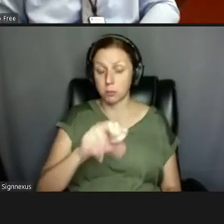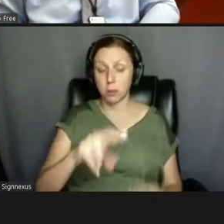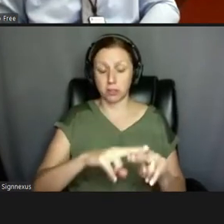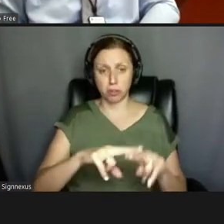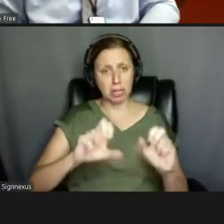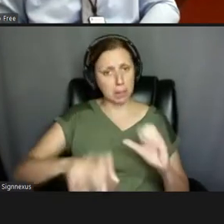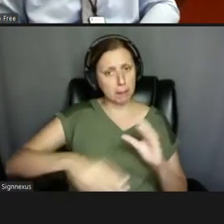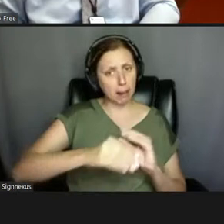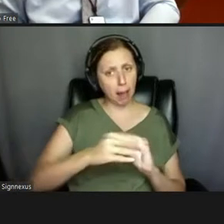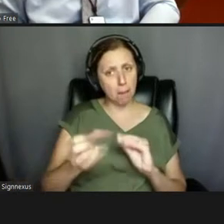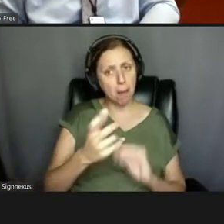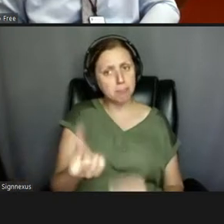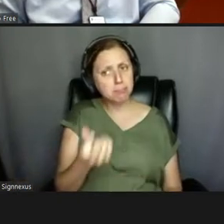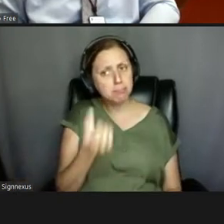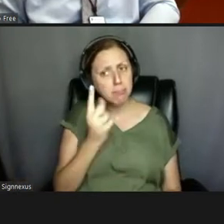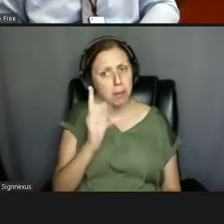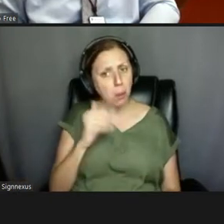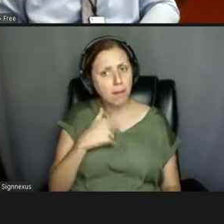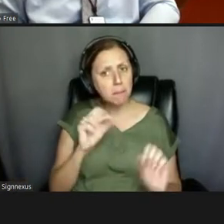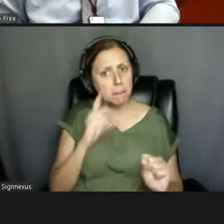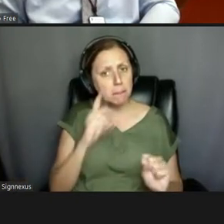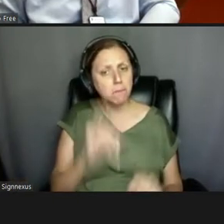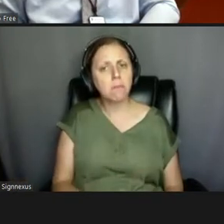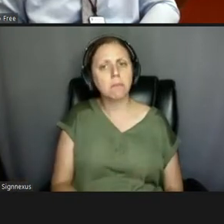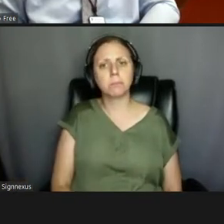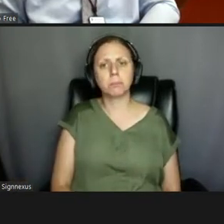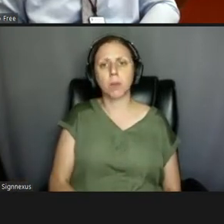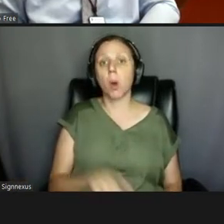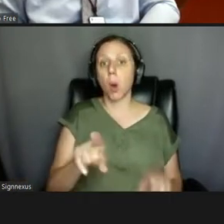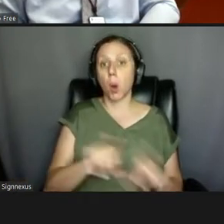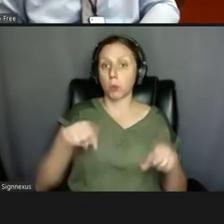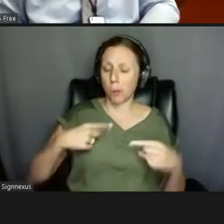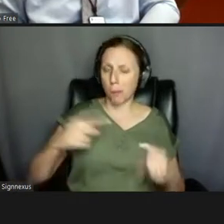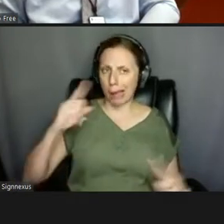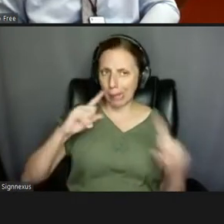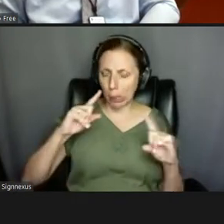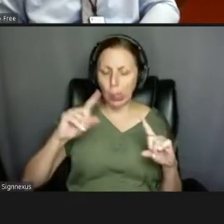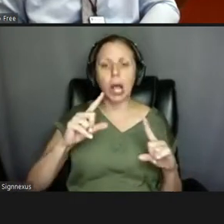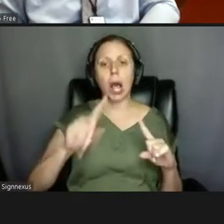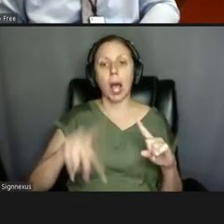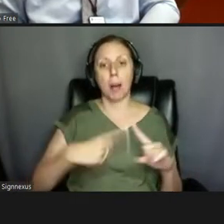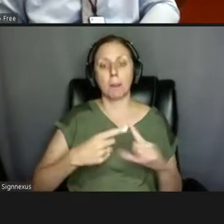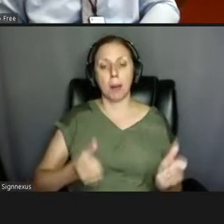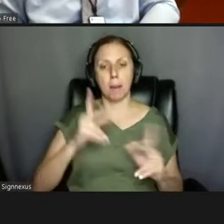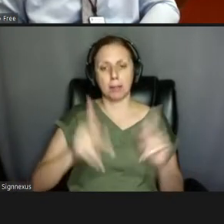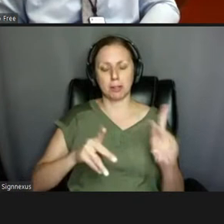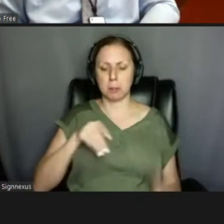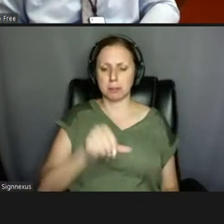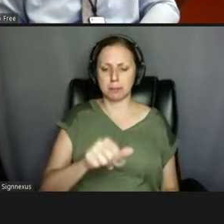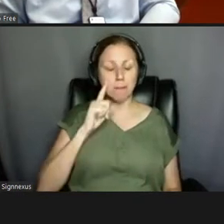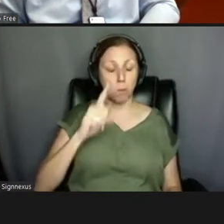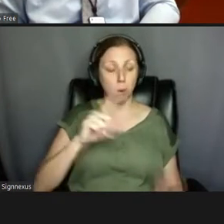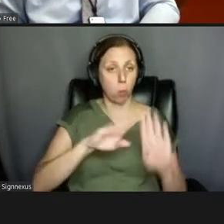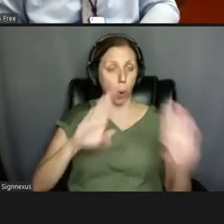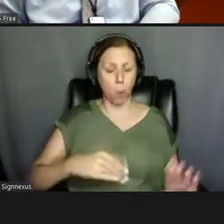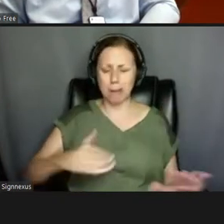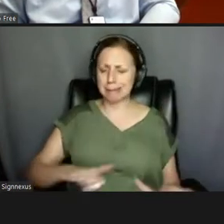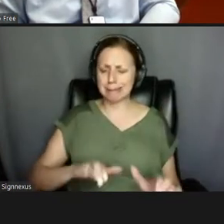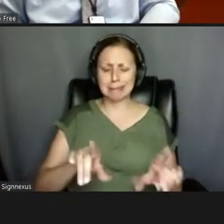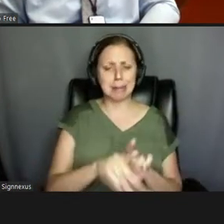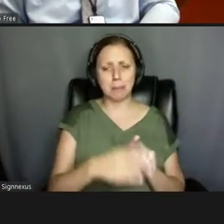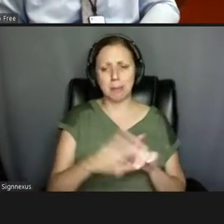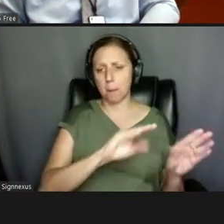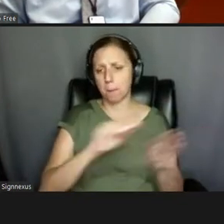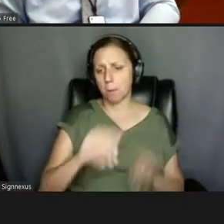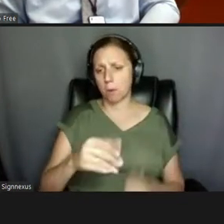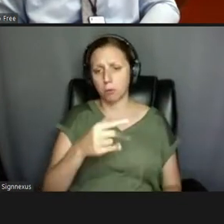There is the capacity. We've also been hearing a lot about how much people spent on their homes, and I did the same thing. I moved to Great Neck for